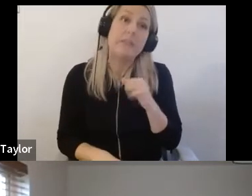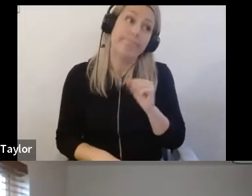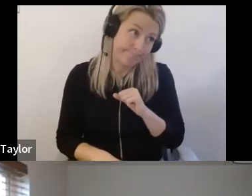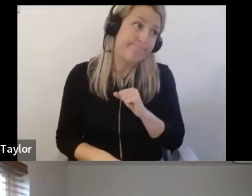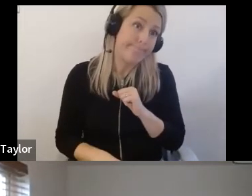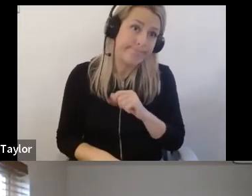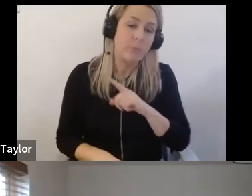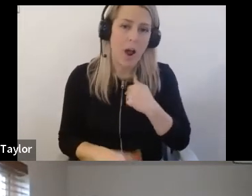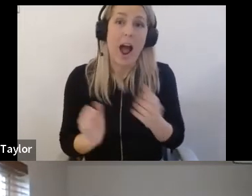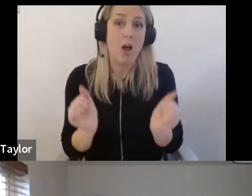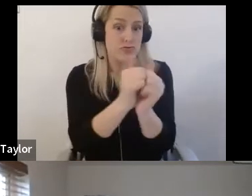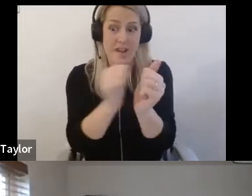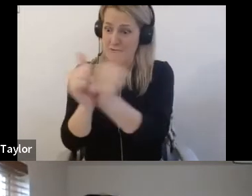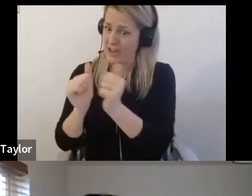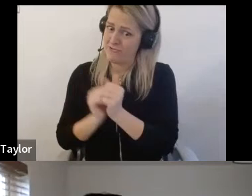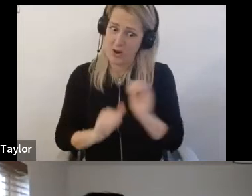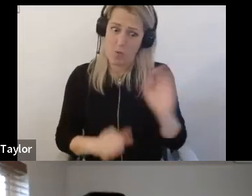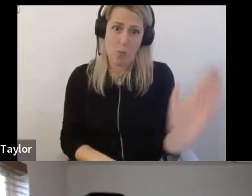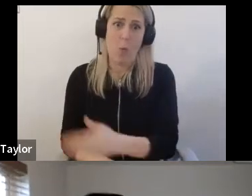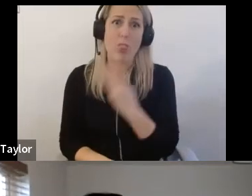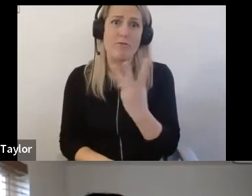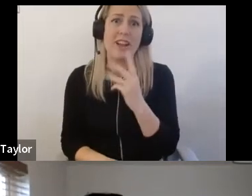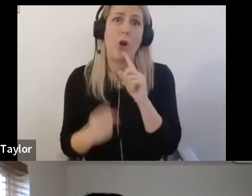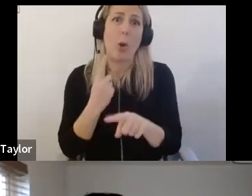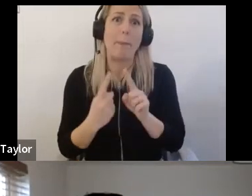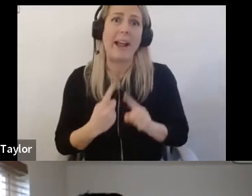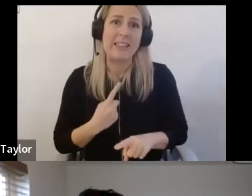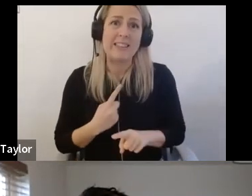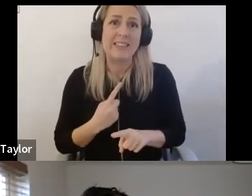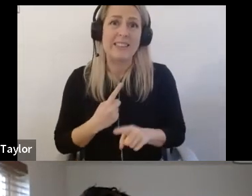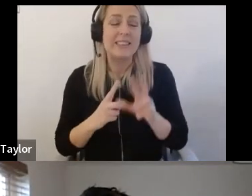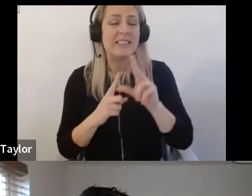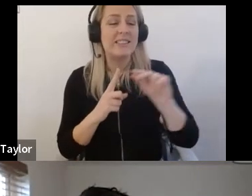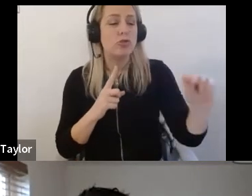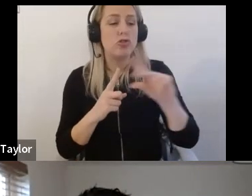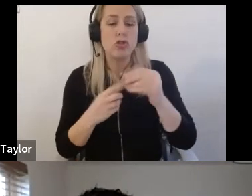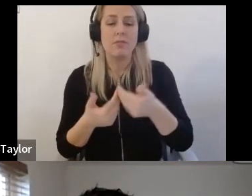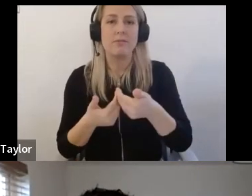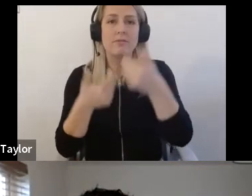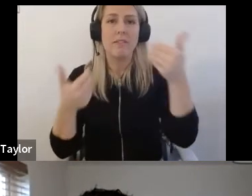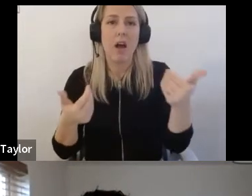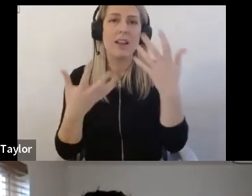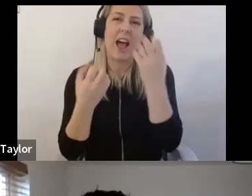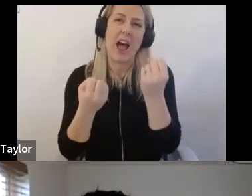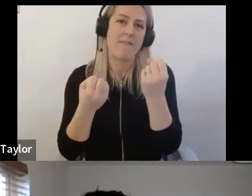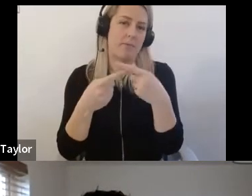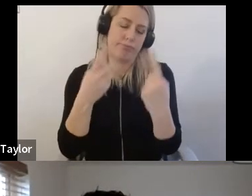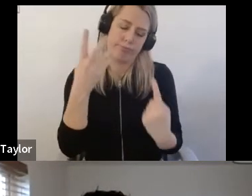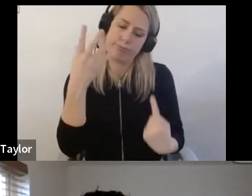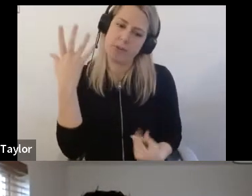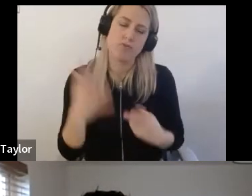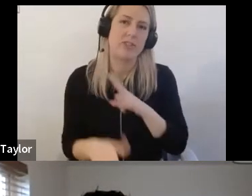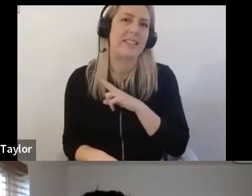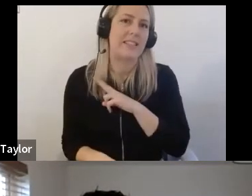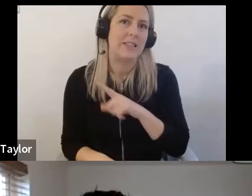I do want to emphasize the point that, I think the digital divide is premised on a whole host of factors. And